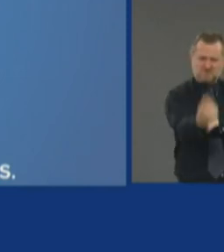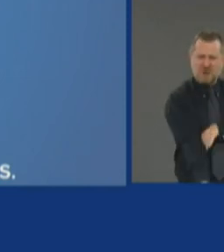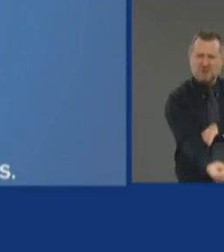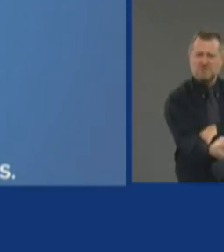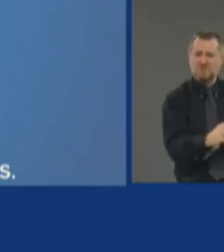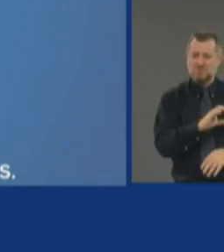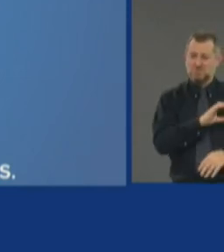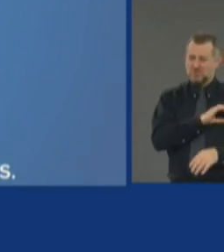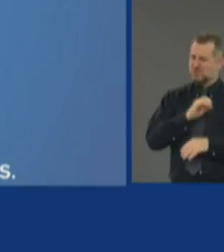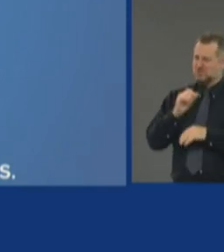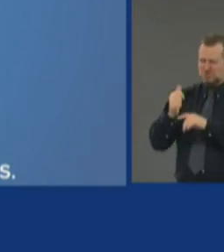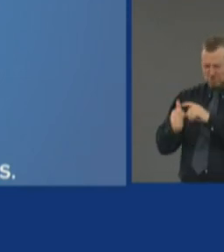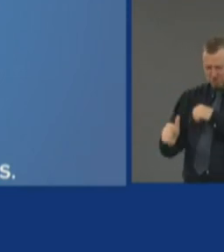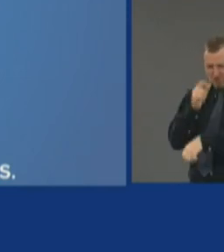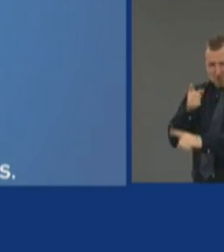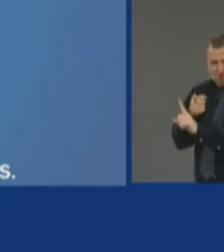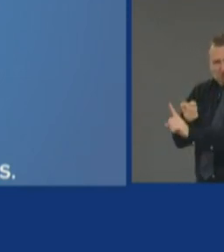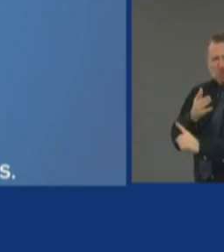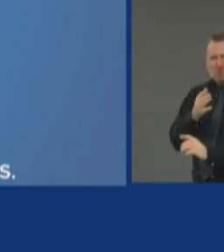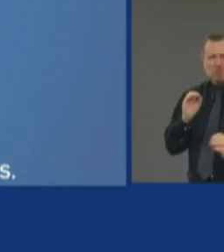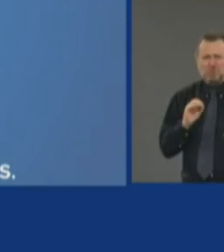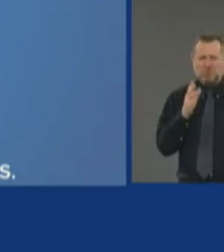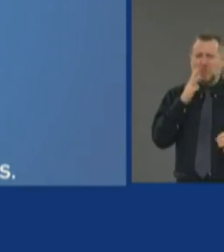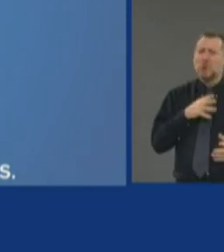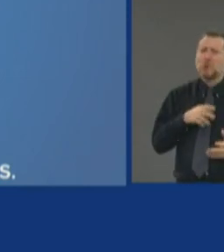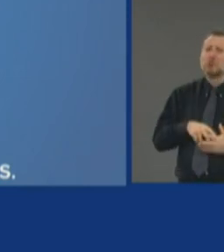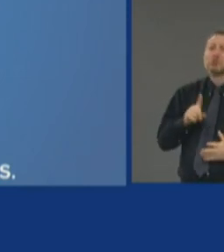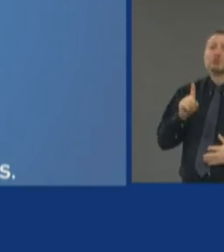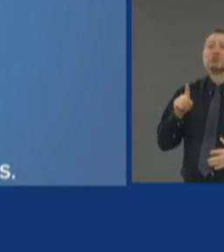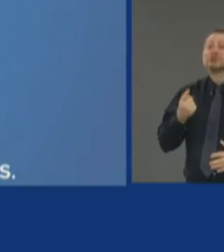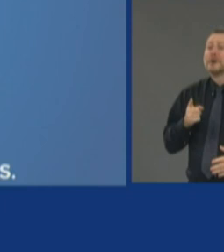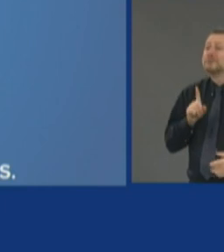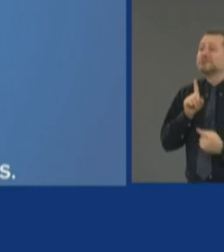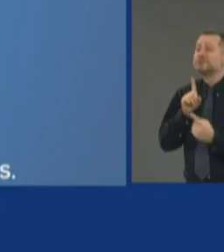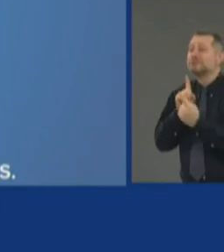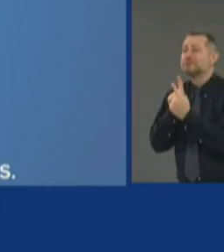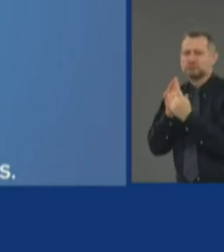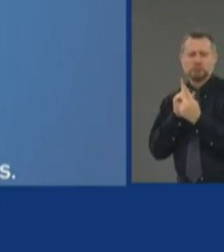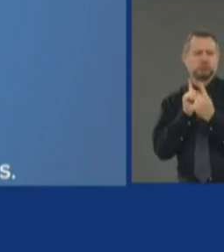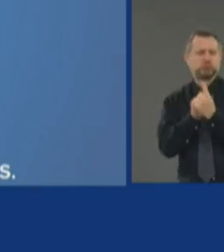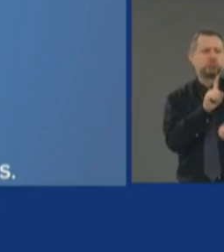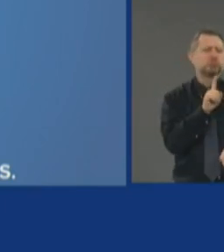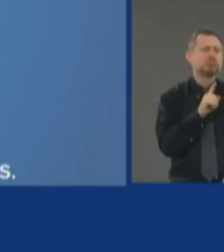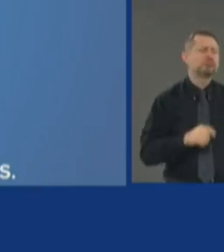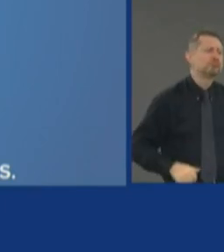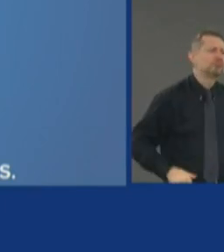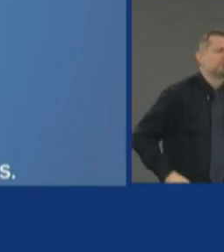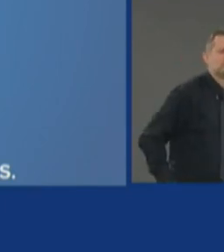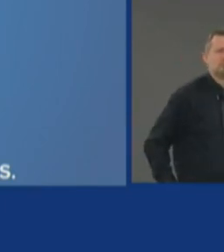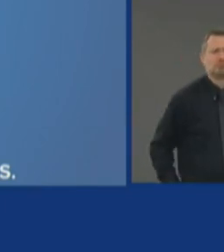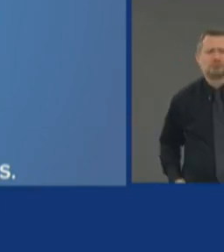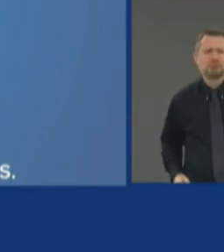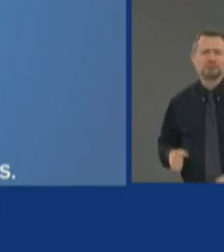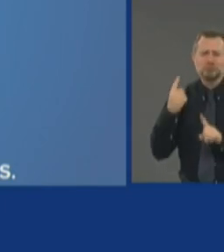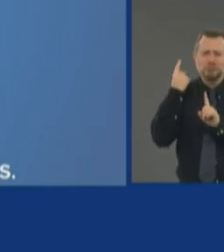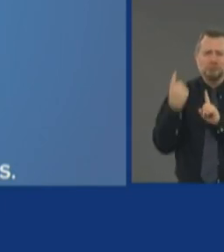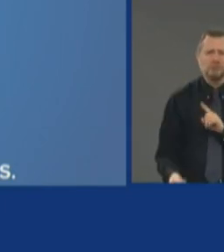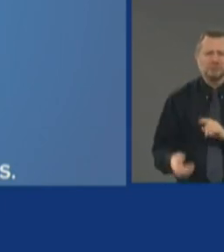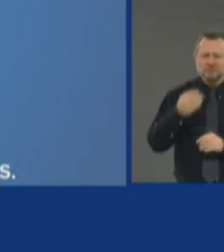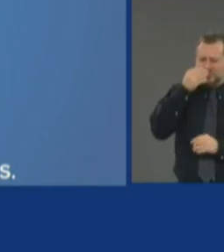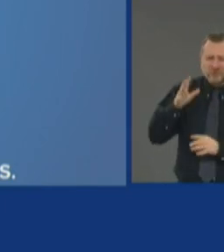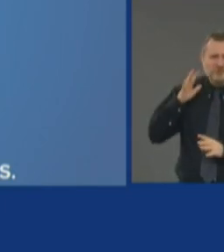Older gentleman, where was the threat? And then you just walk by the person while you see blood coming from his head.